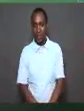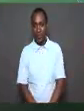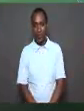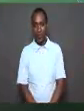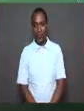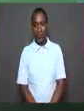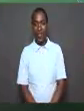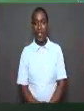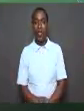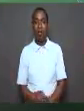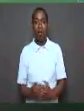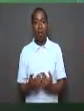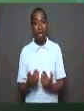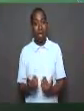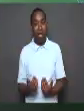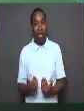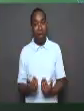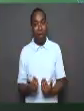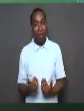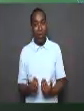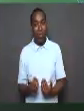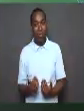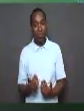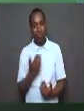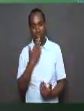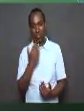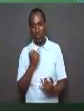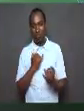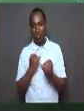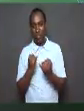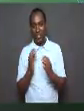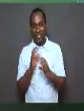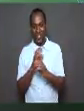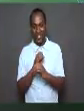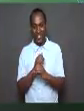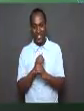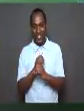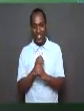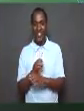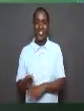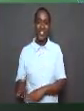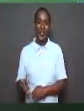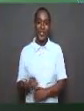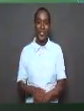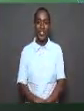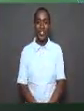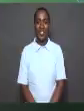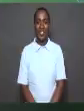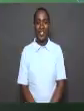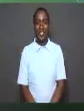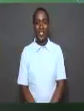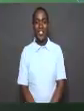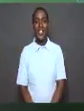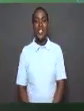We have covered quite a bit of information already, students. Let